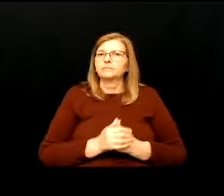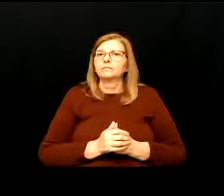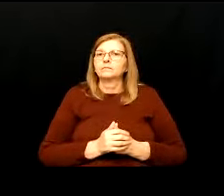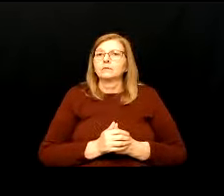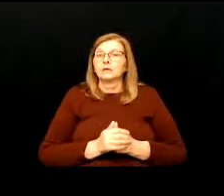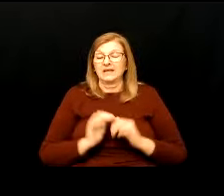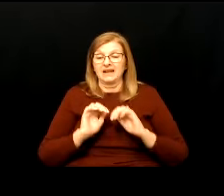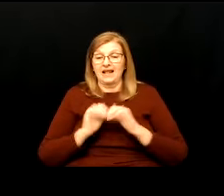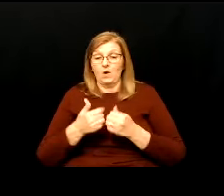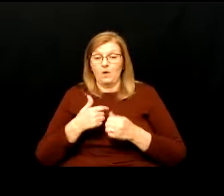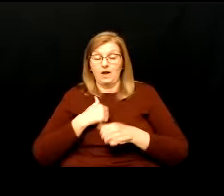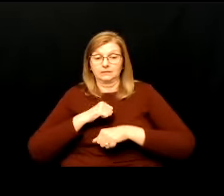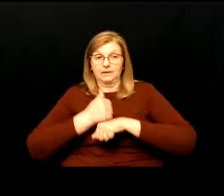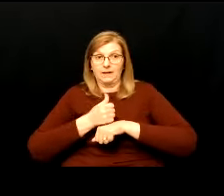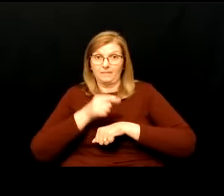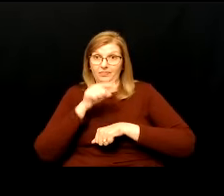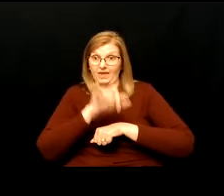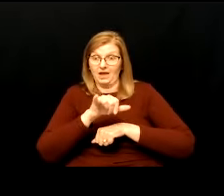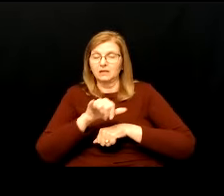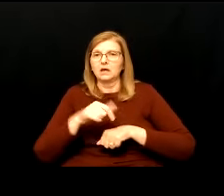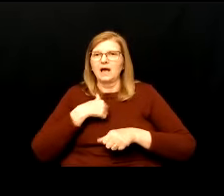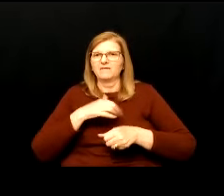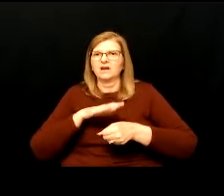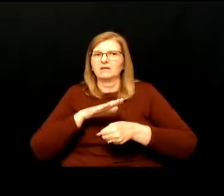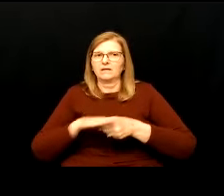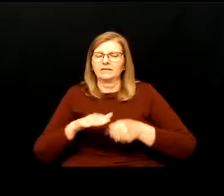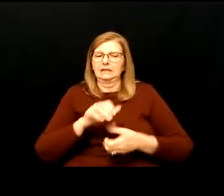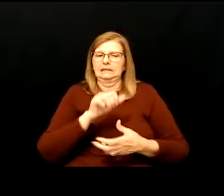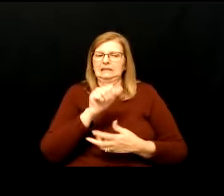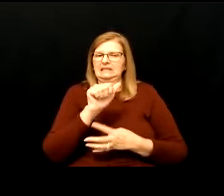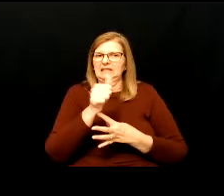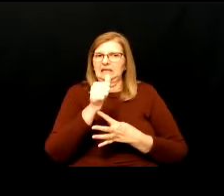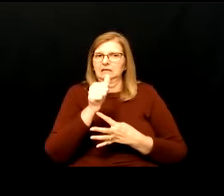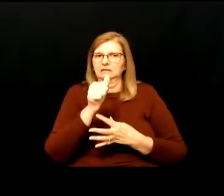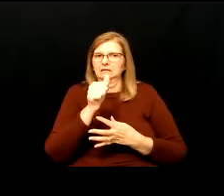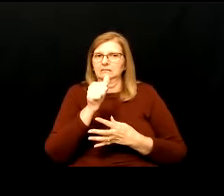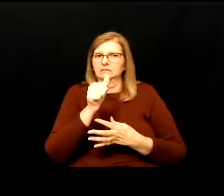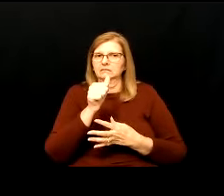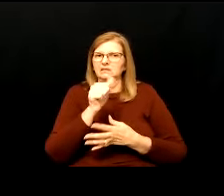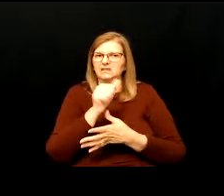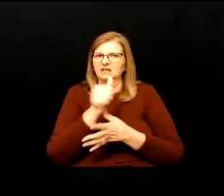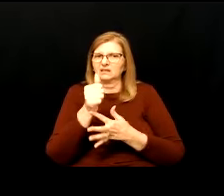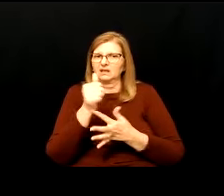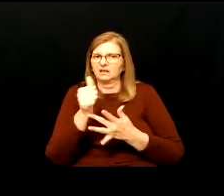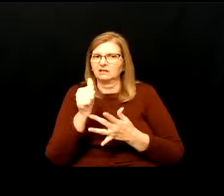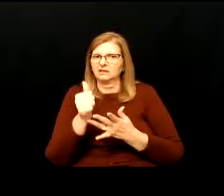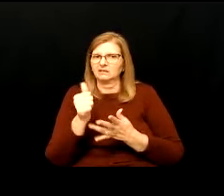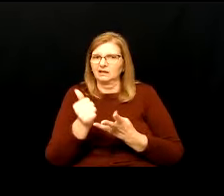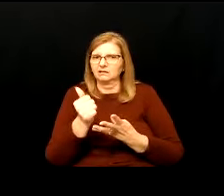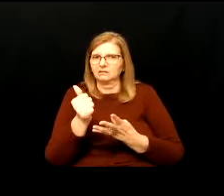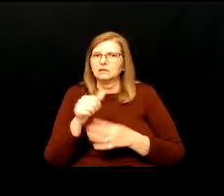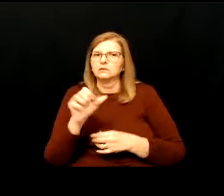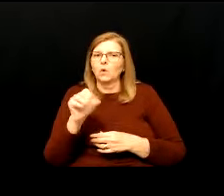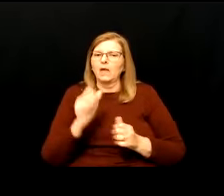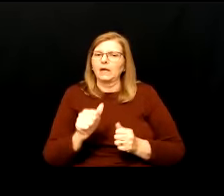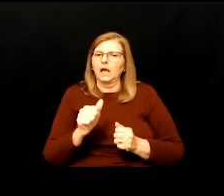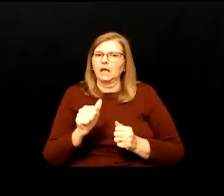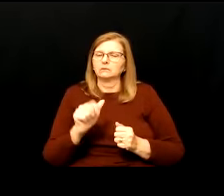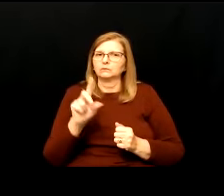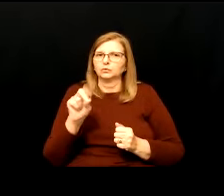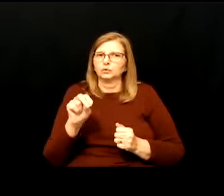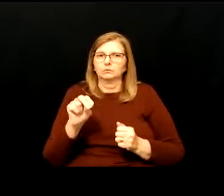way I have this set up is I have enough 10 of each of those sorts that they could do. But again, you